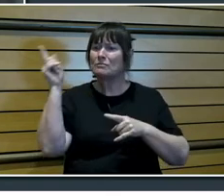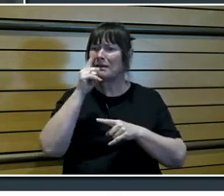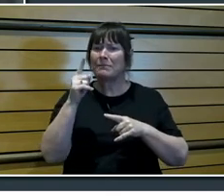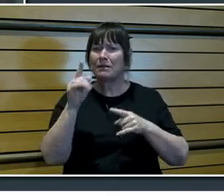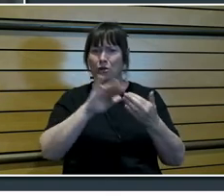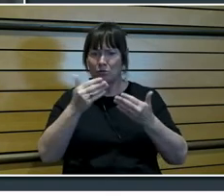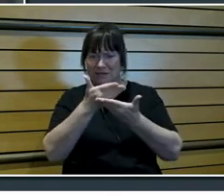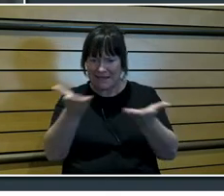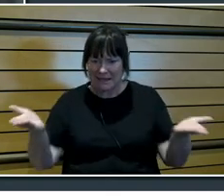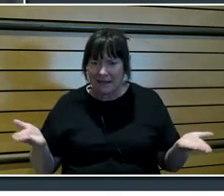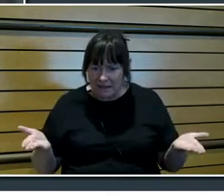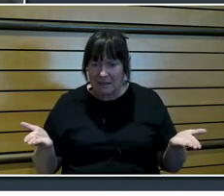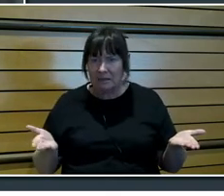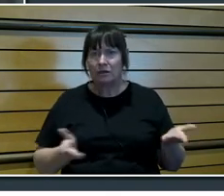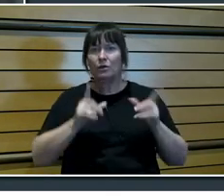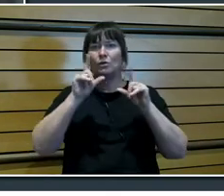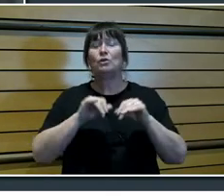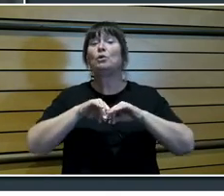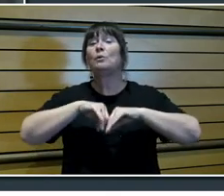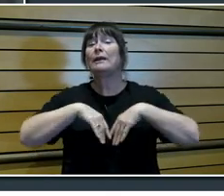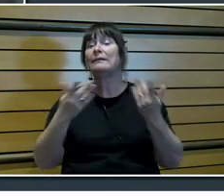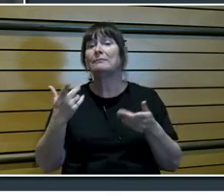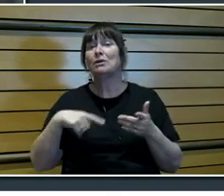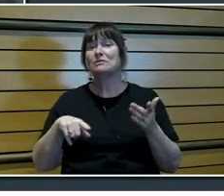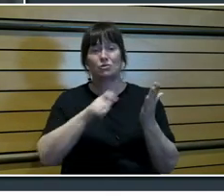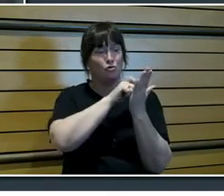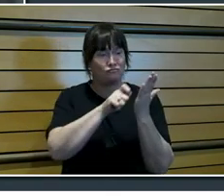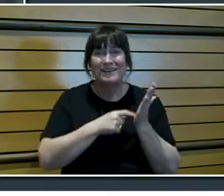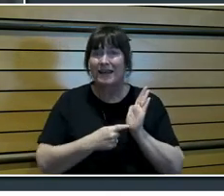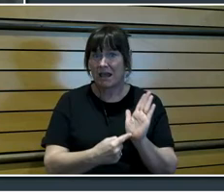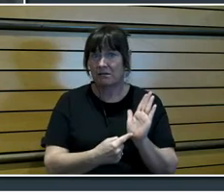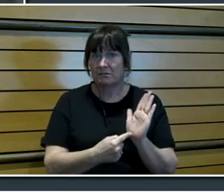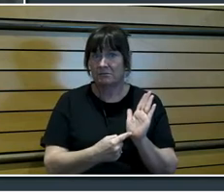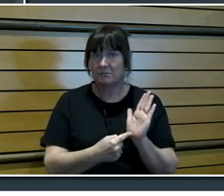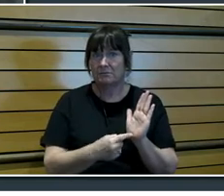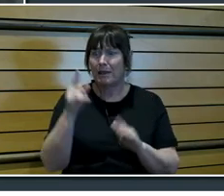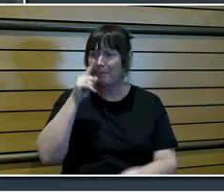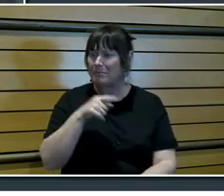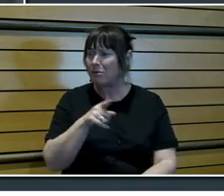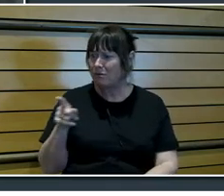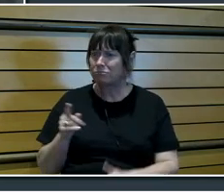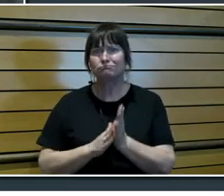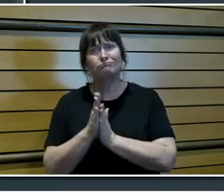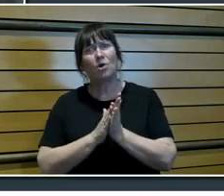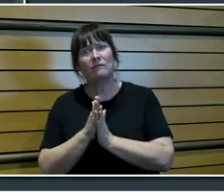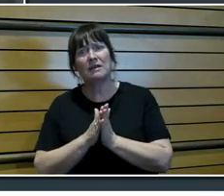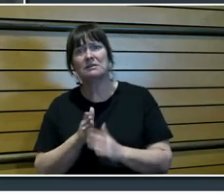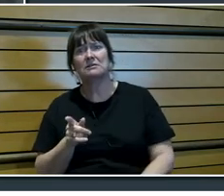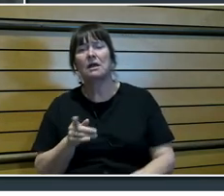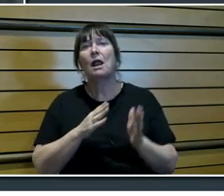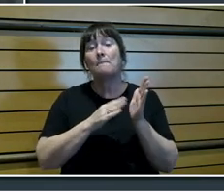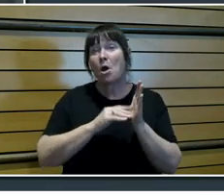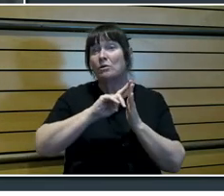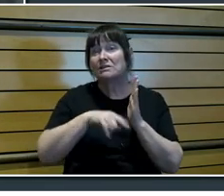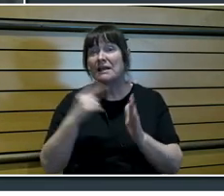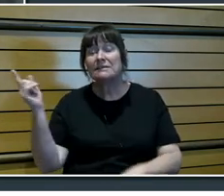all written down in writing. And there's so much goodwill out there, you know, with Marna Jackson coming